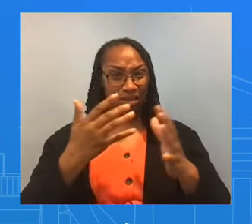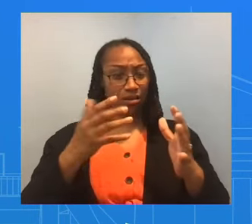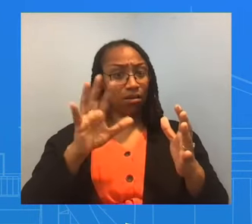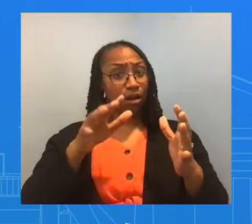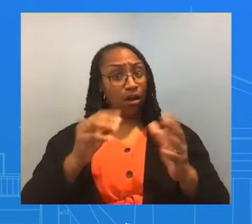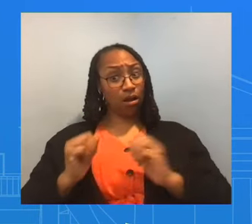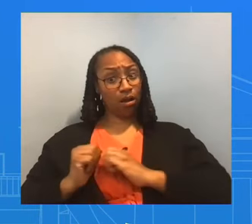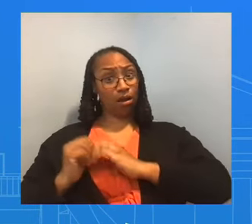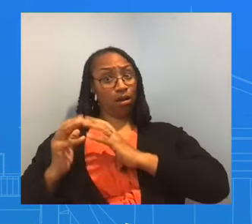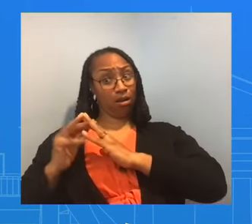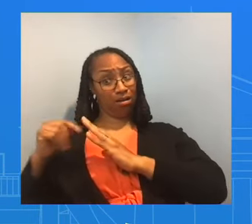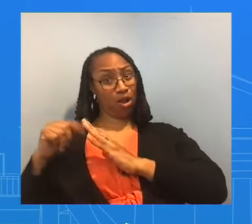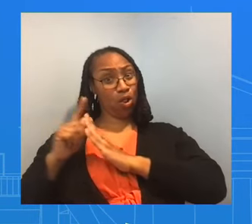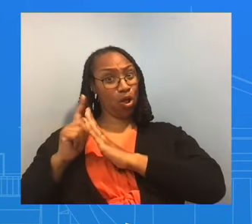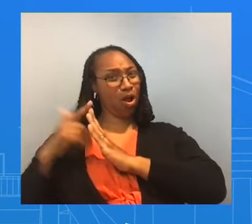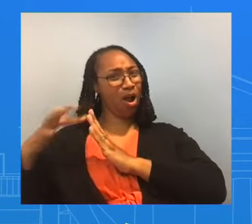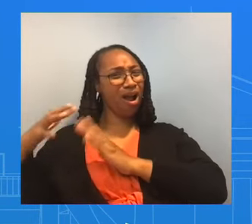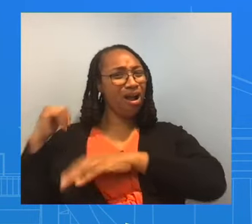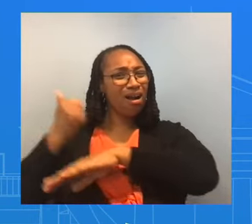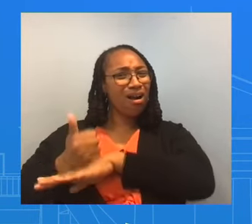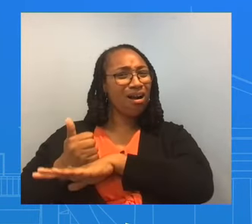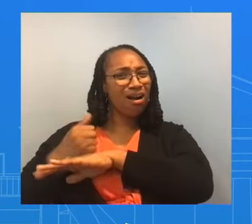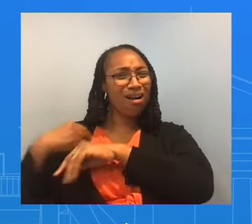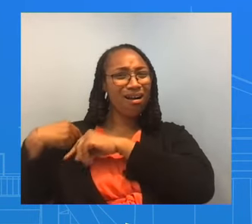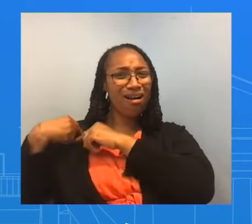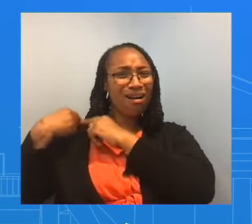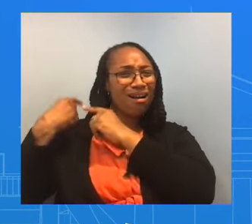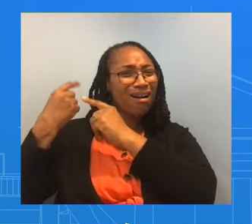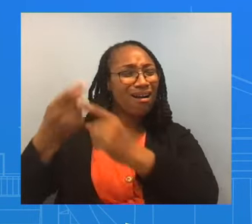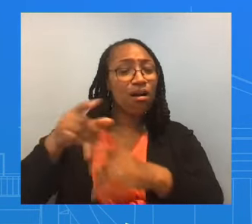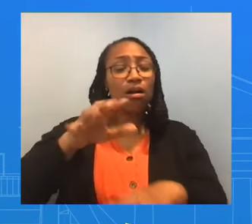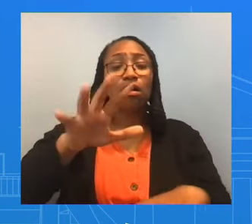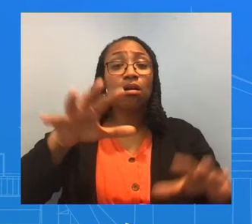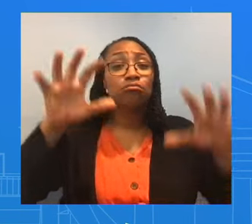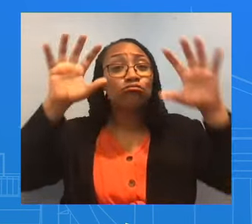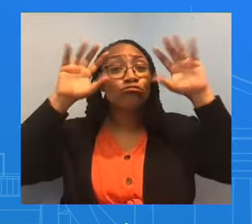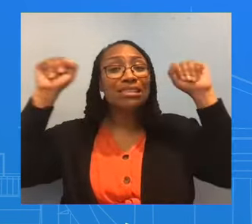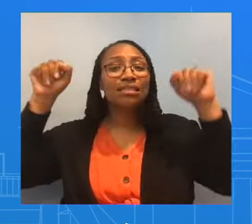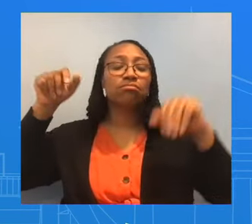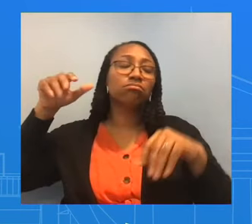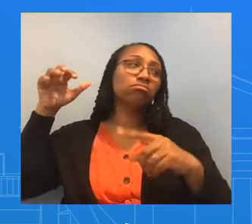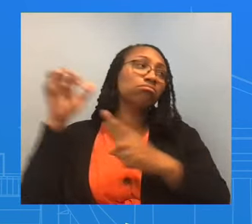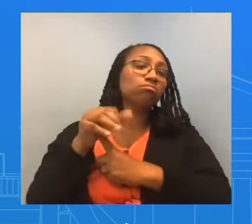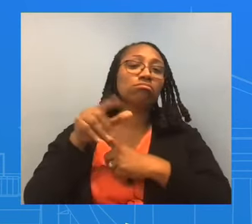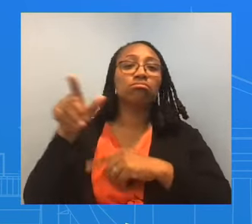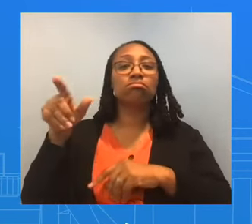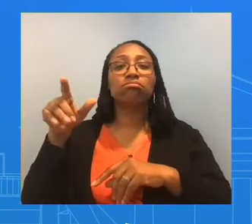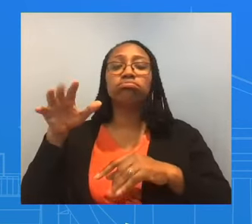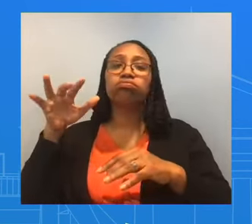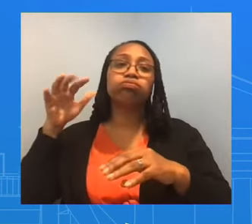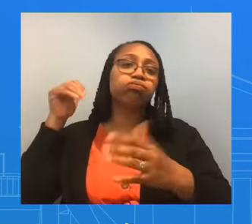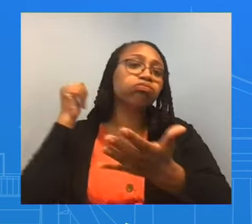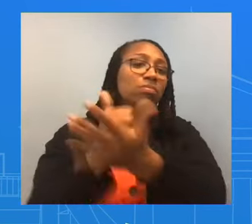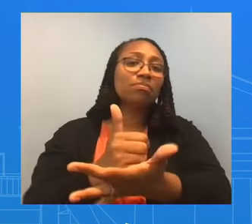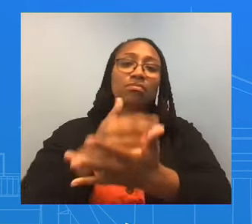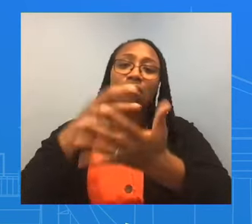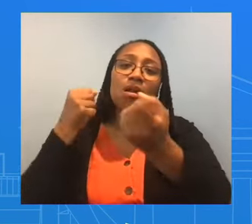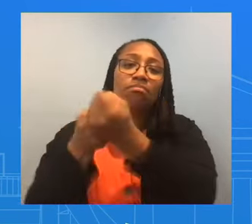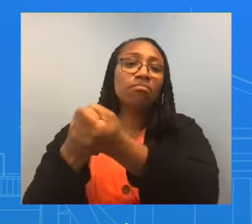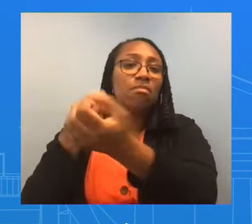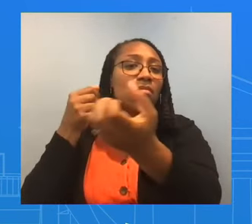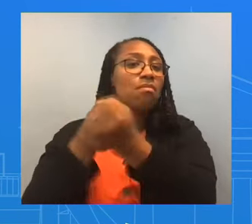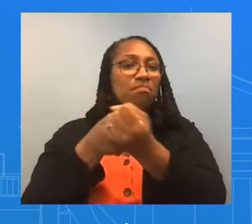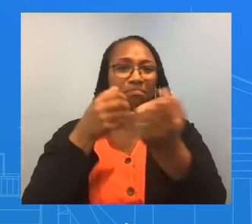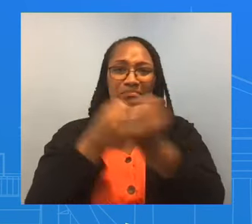certainly has helped the economy get it back on its feet. Annual inflation, as you've heard us say, has fallen for 10 months in a